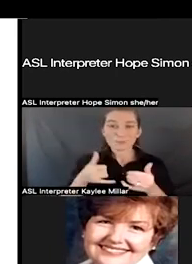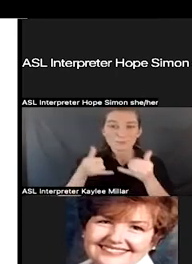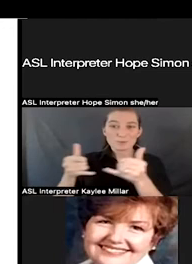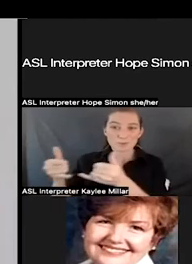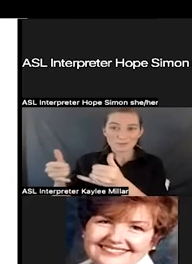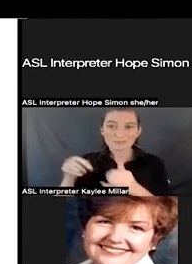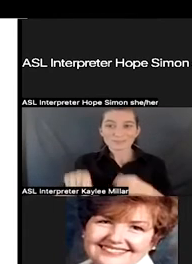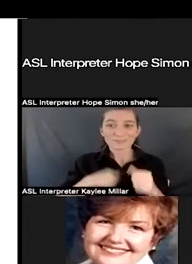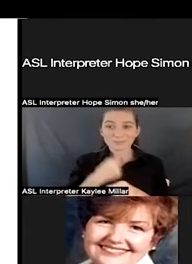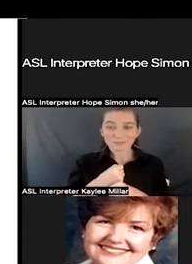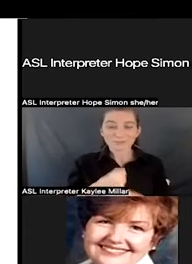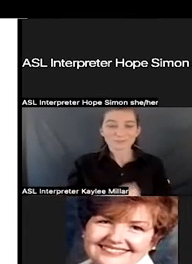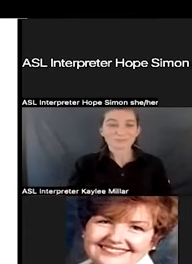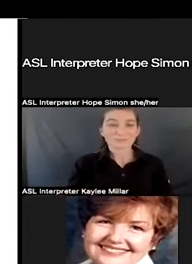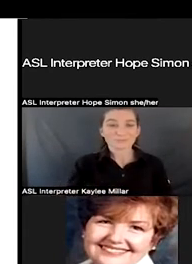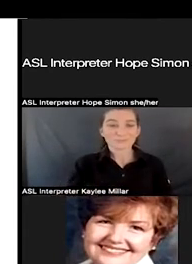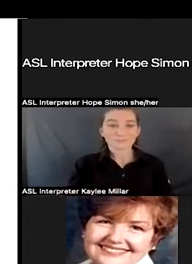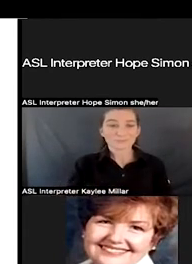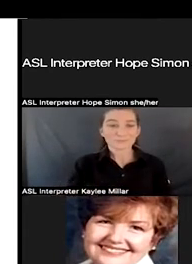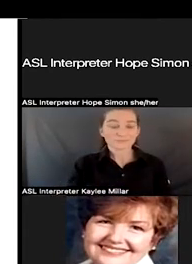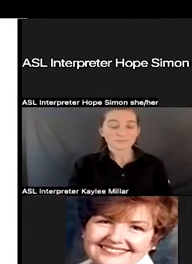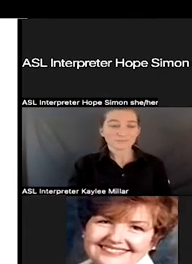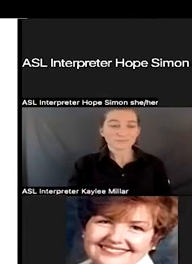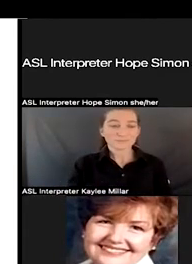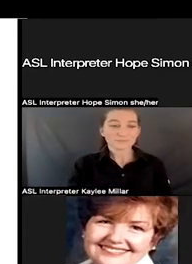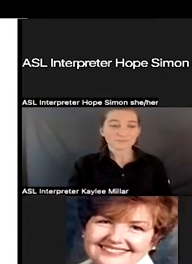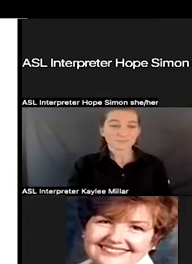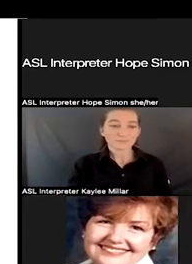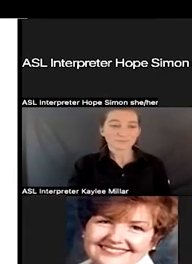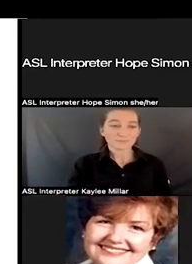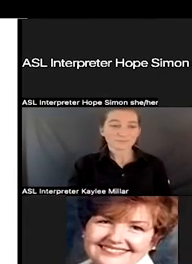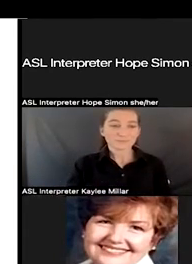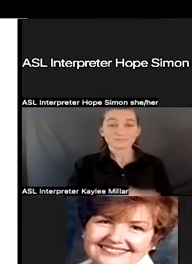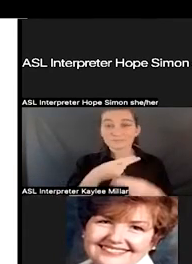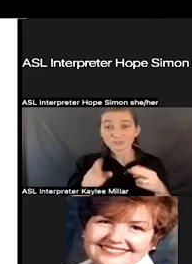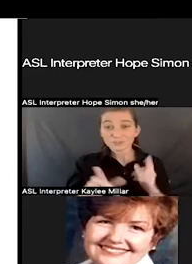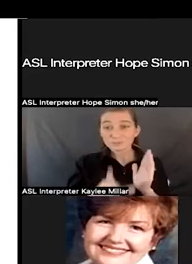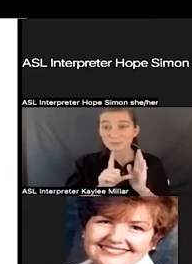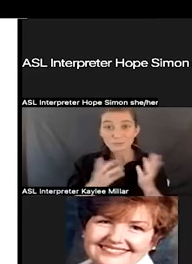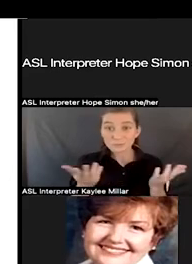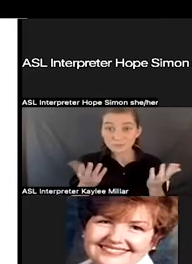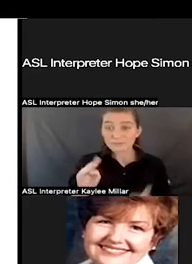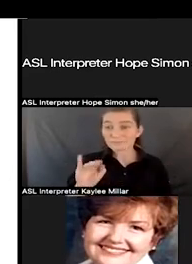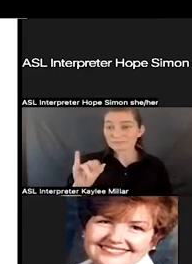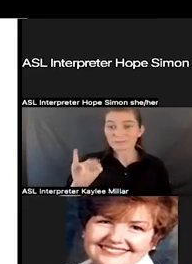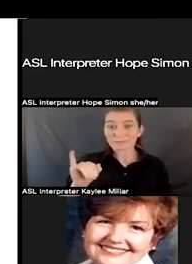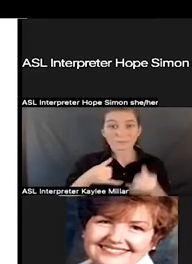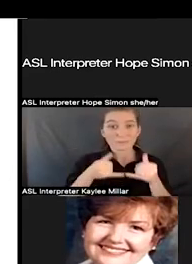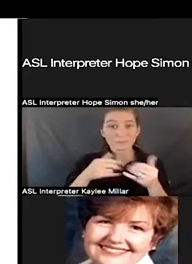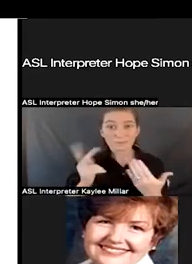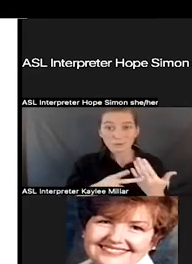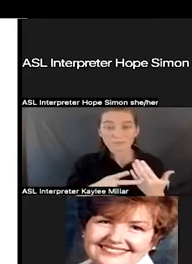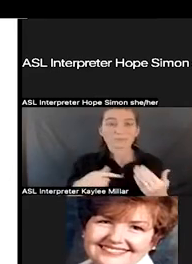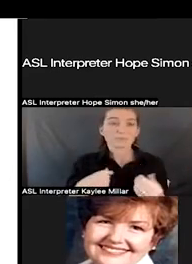year. And just a brief overview, if you aren't aware, the ECA Mini Awards program provides materials for